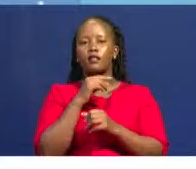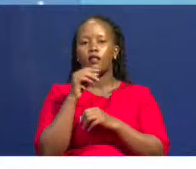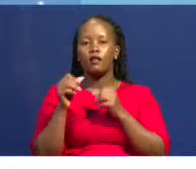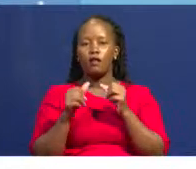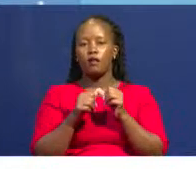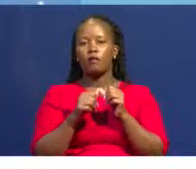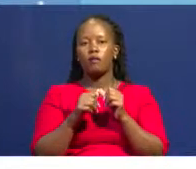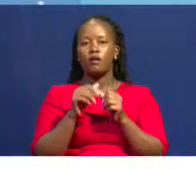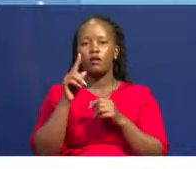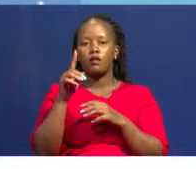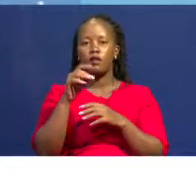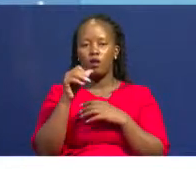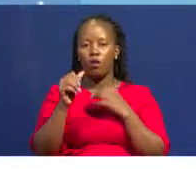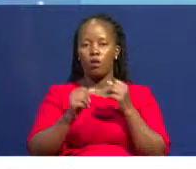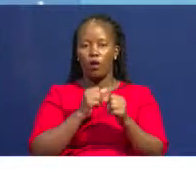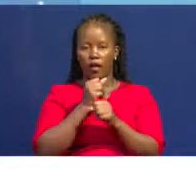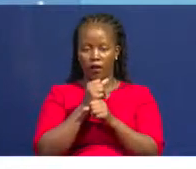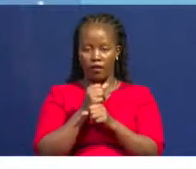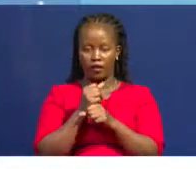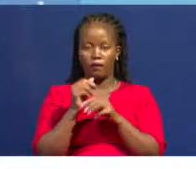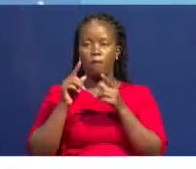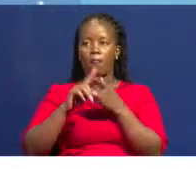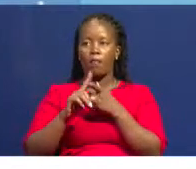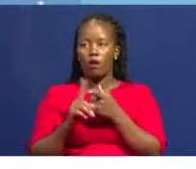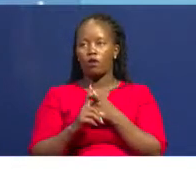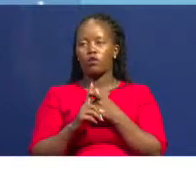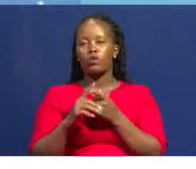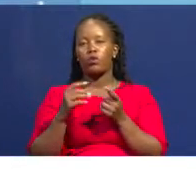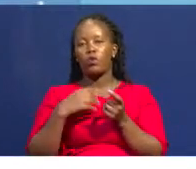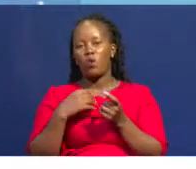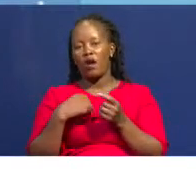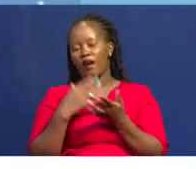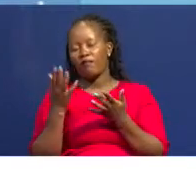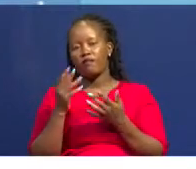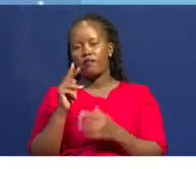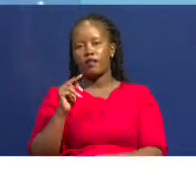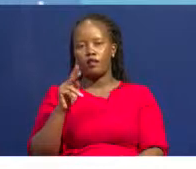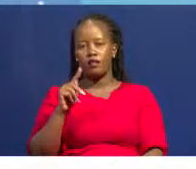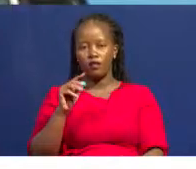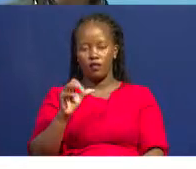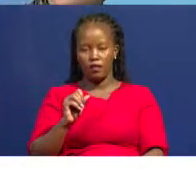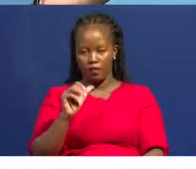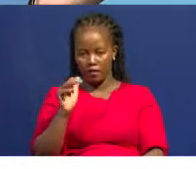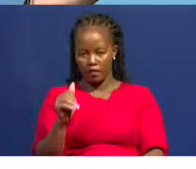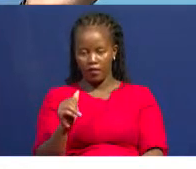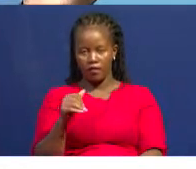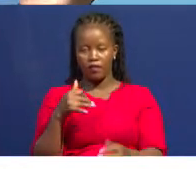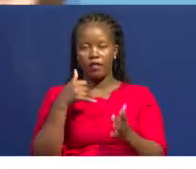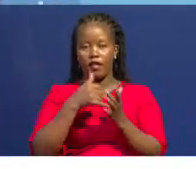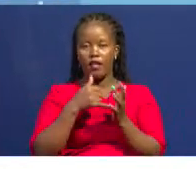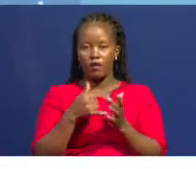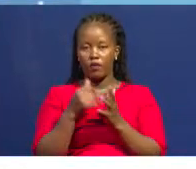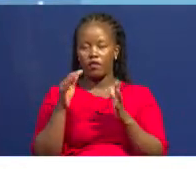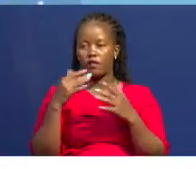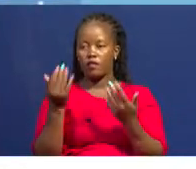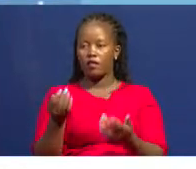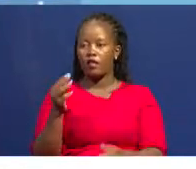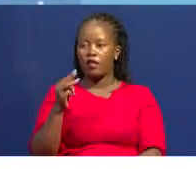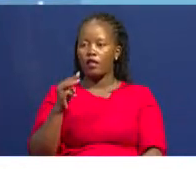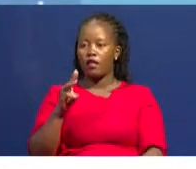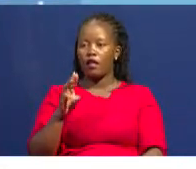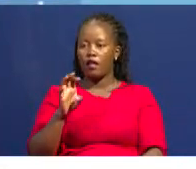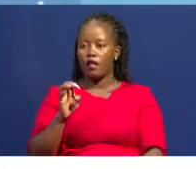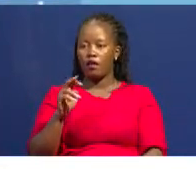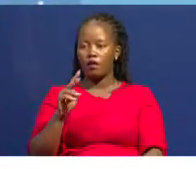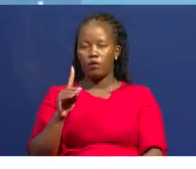and being the chairman of Road Safety Association, I totally understand. Just like Mwenda has talked about, roping